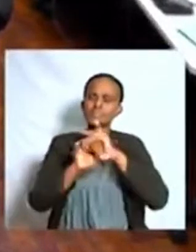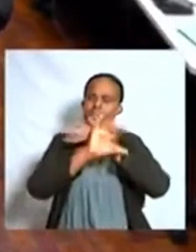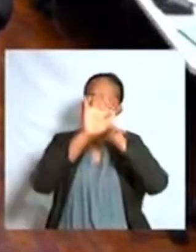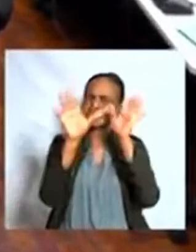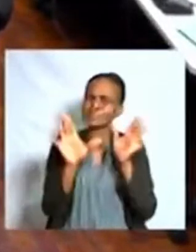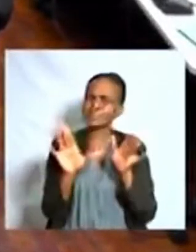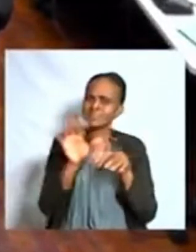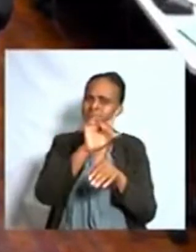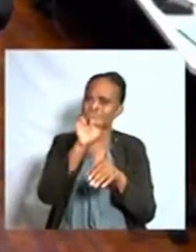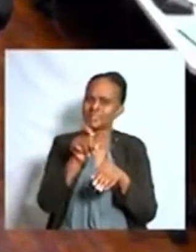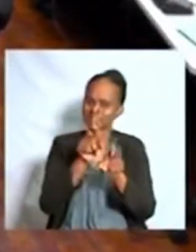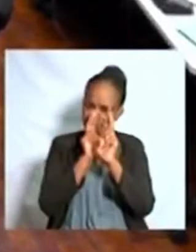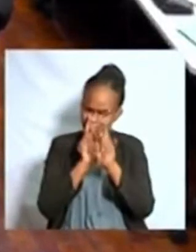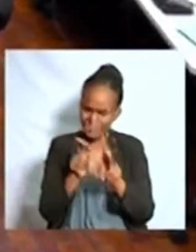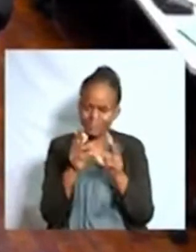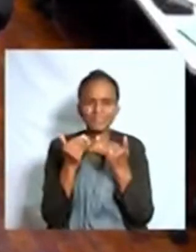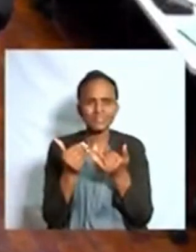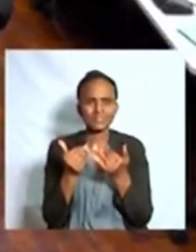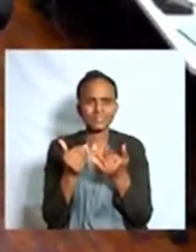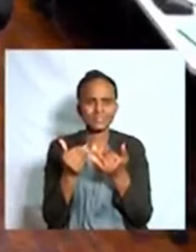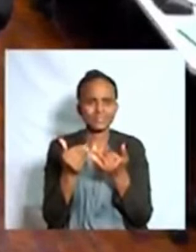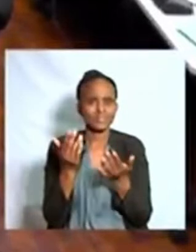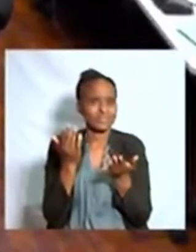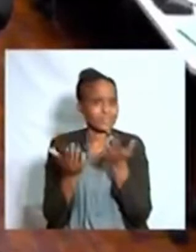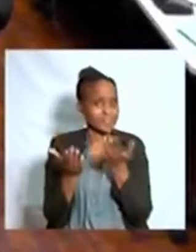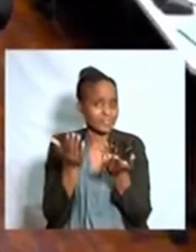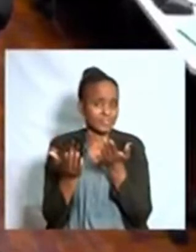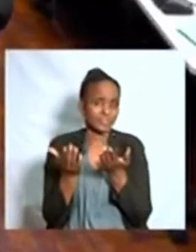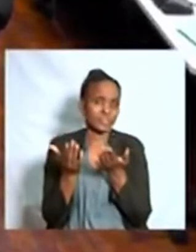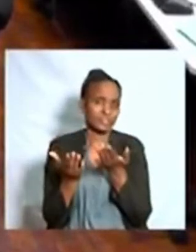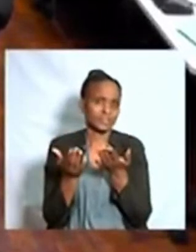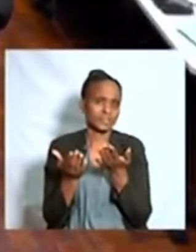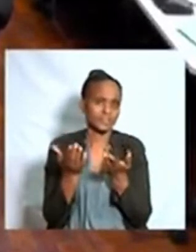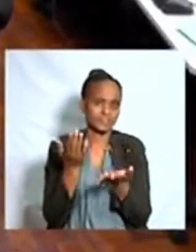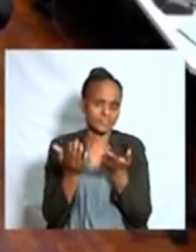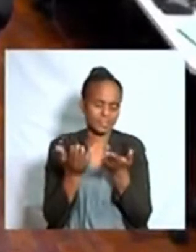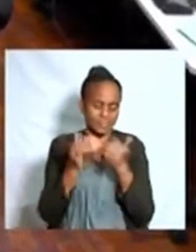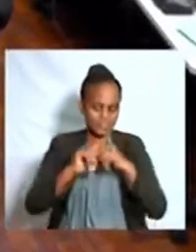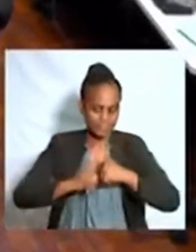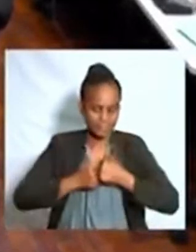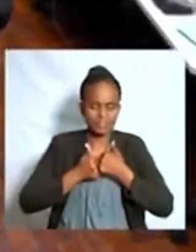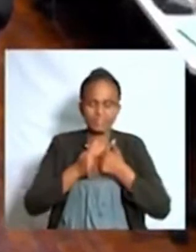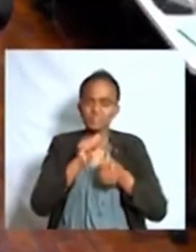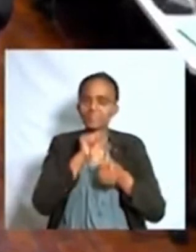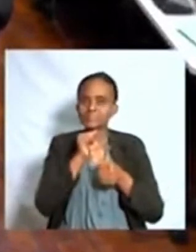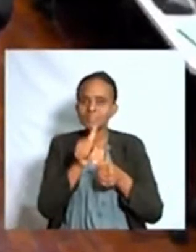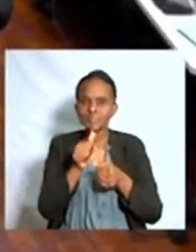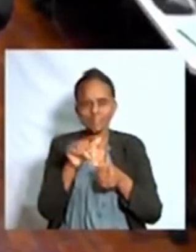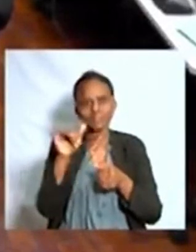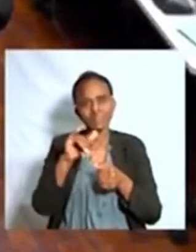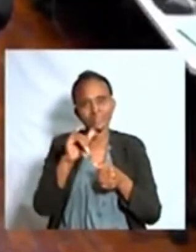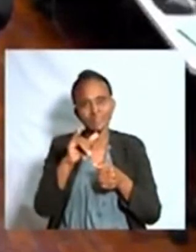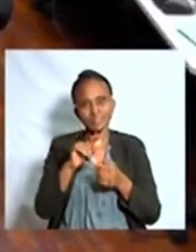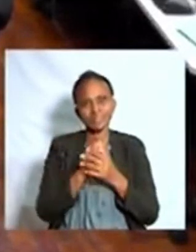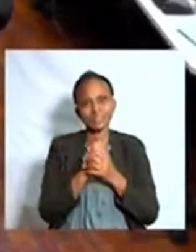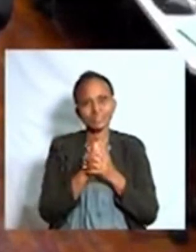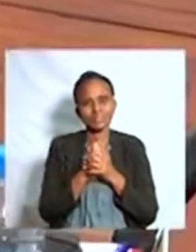should be answered immediately so that maybe we don't get to... Fine. Yes.